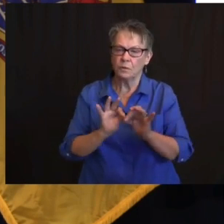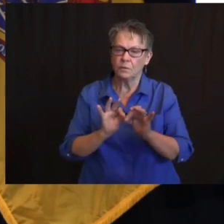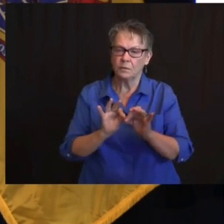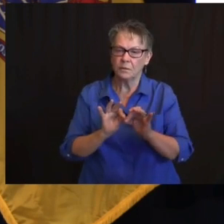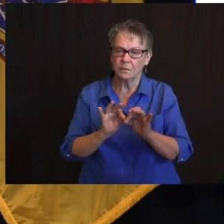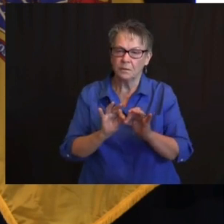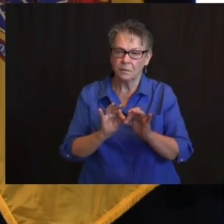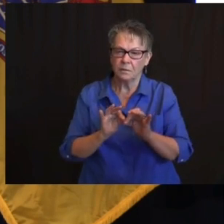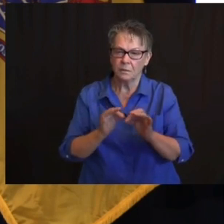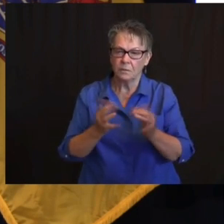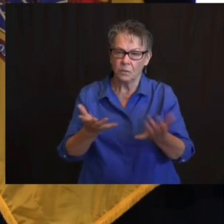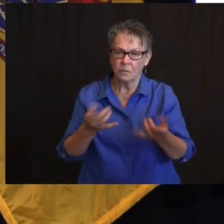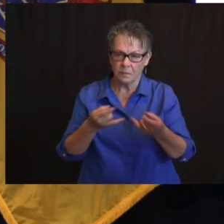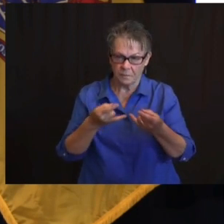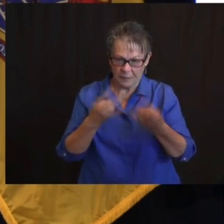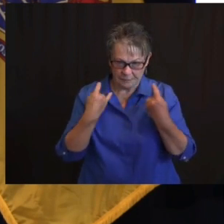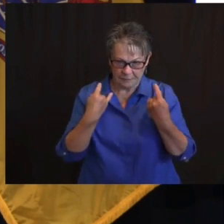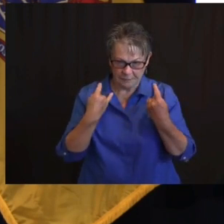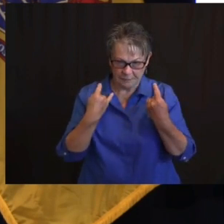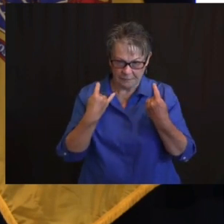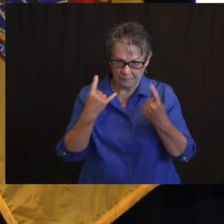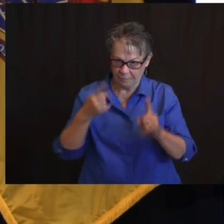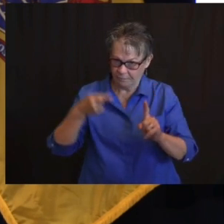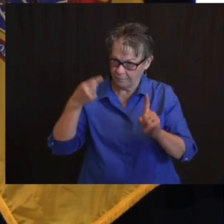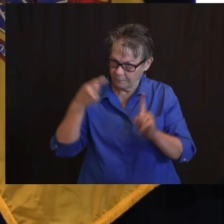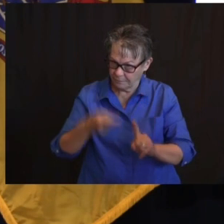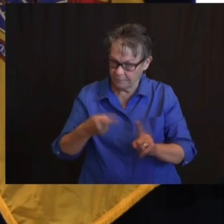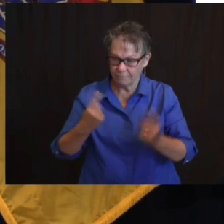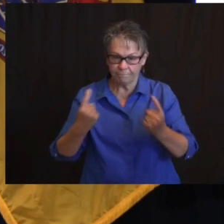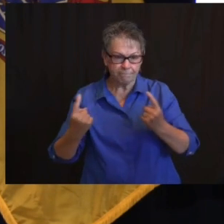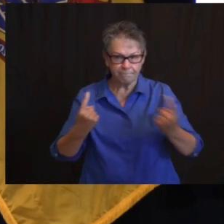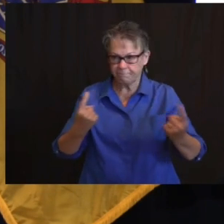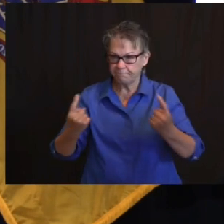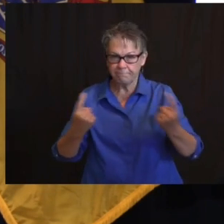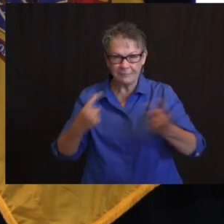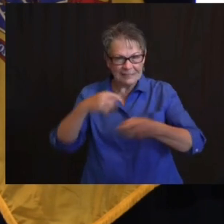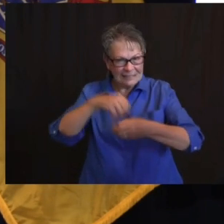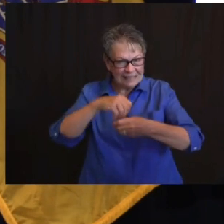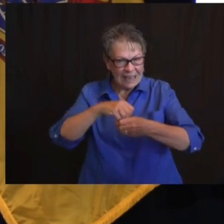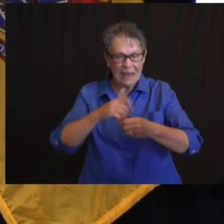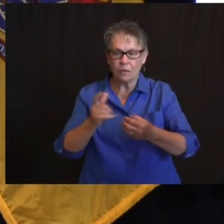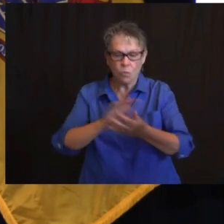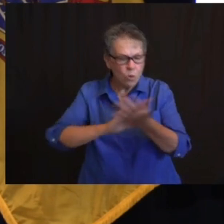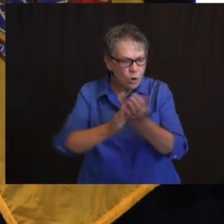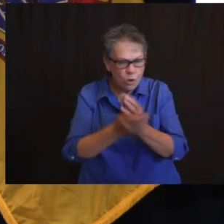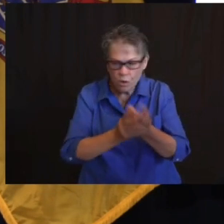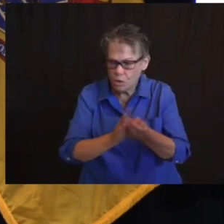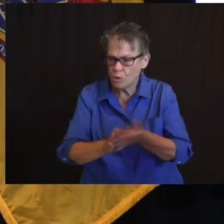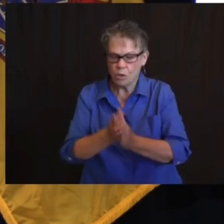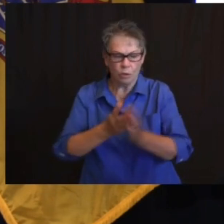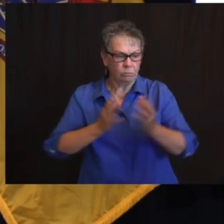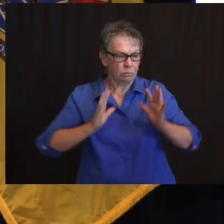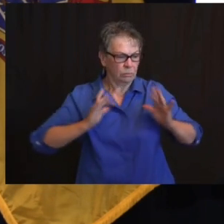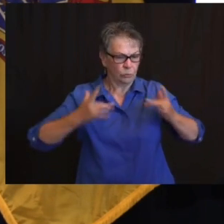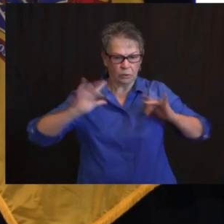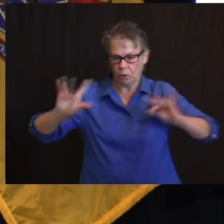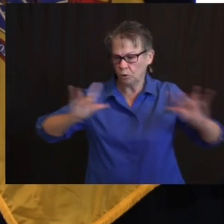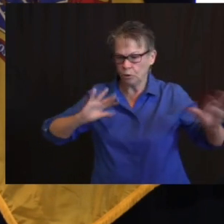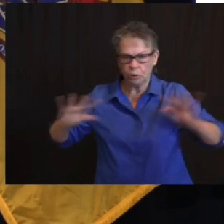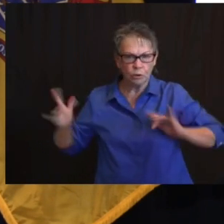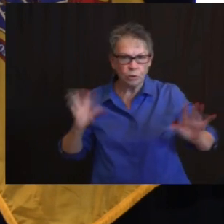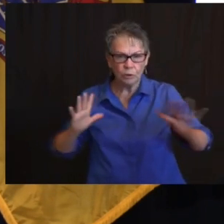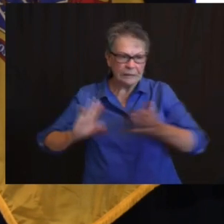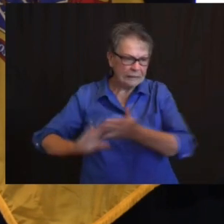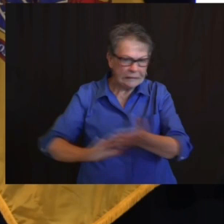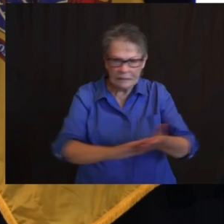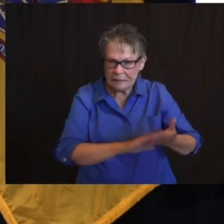Constitutionally, Elise, we're not able to to put up border checks around